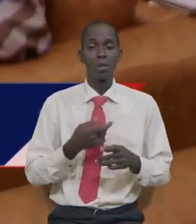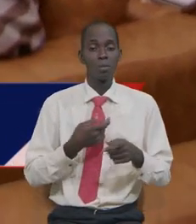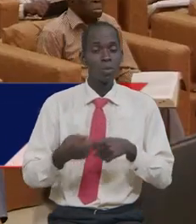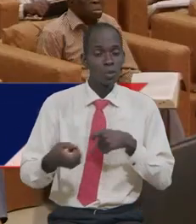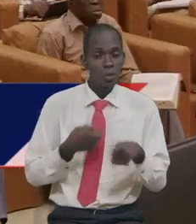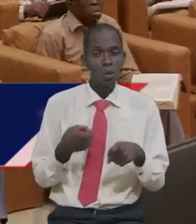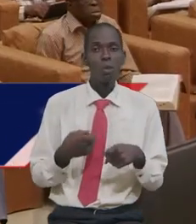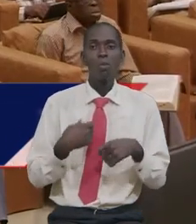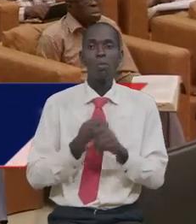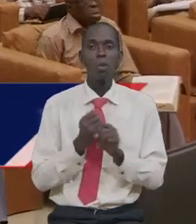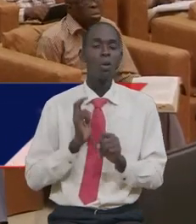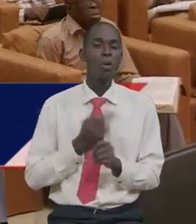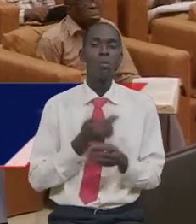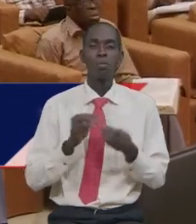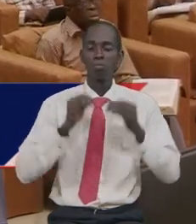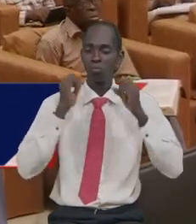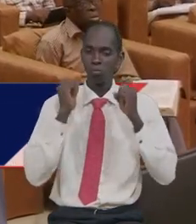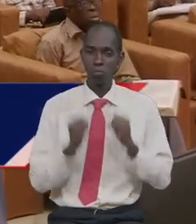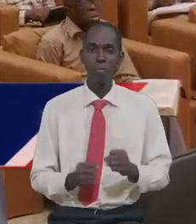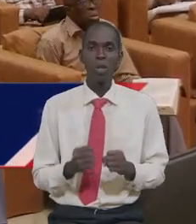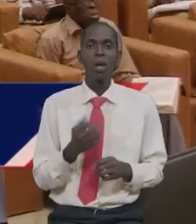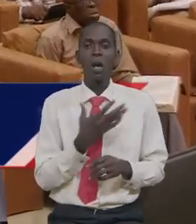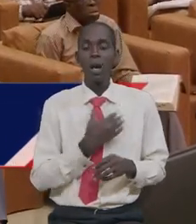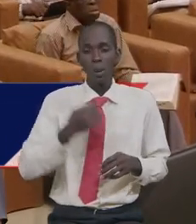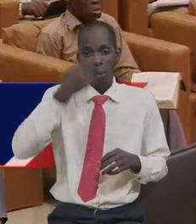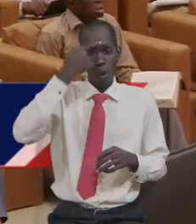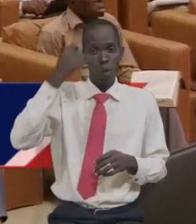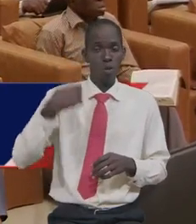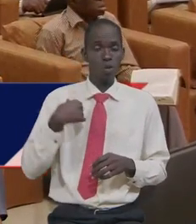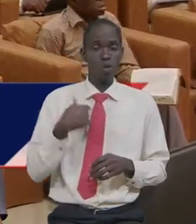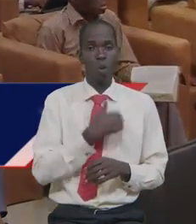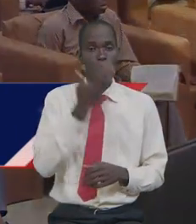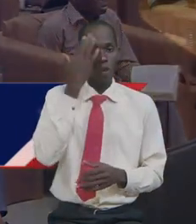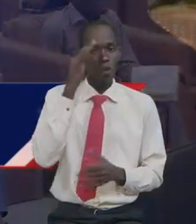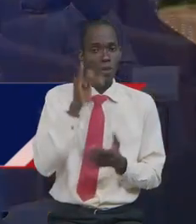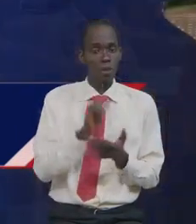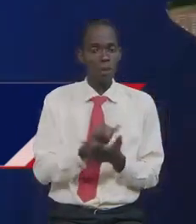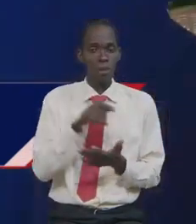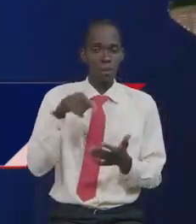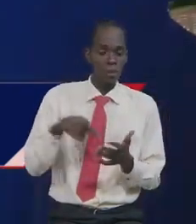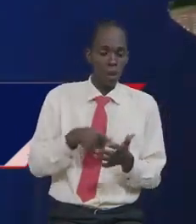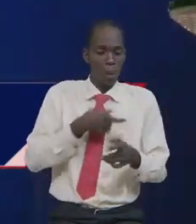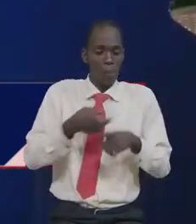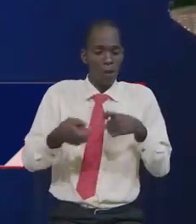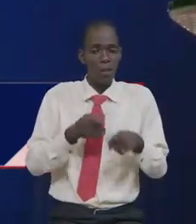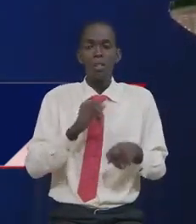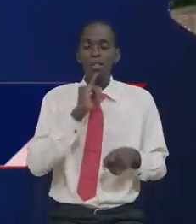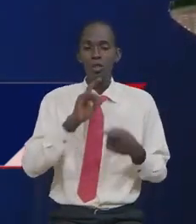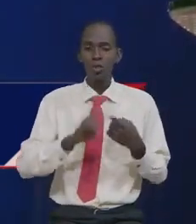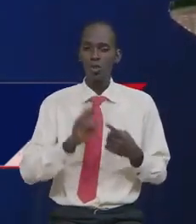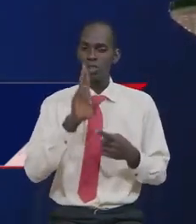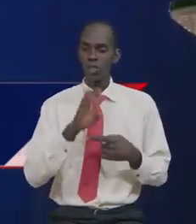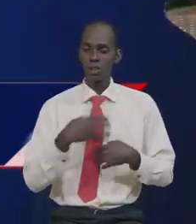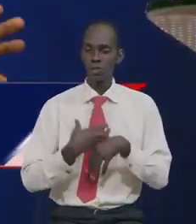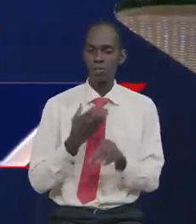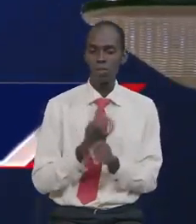Persecution refines us. And because we know it's for our refinement, we know it is for our